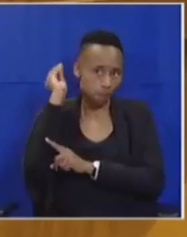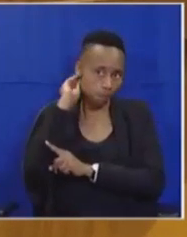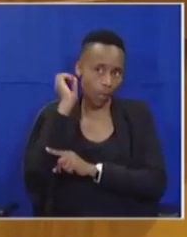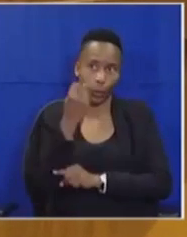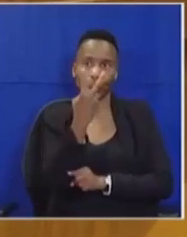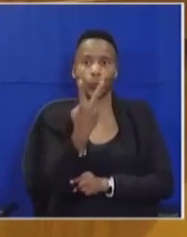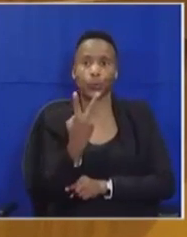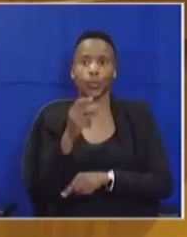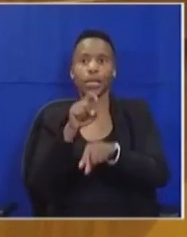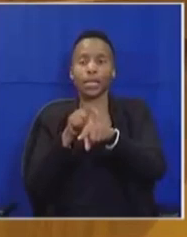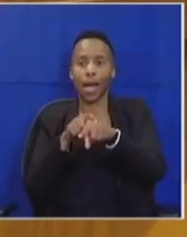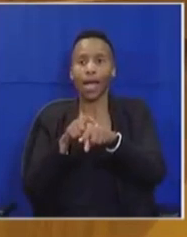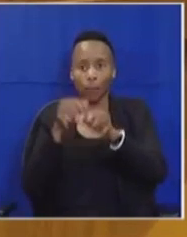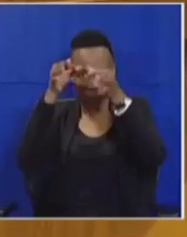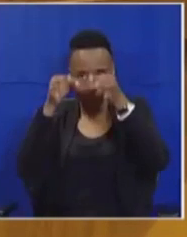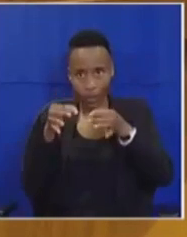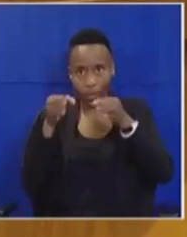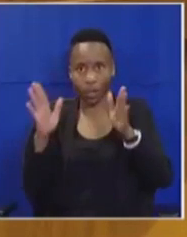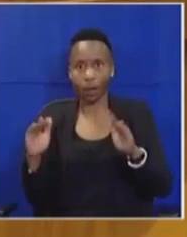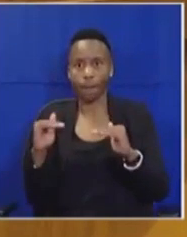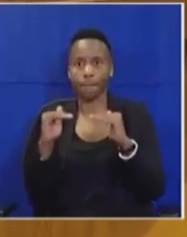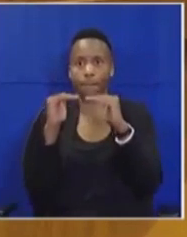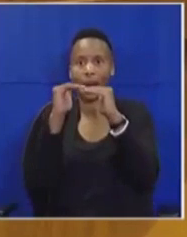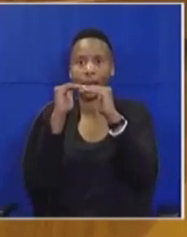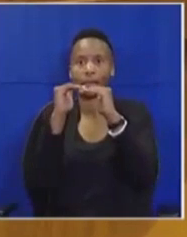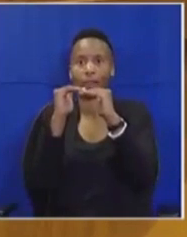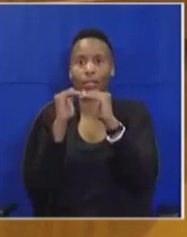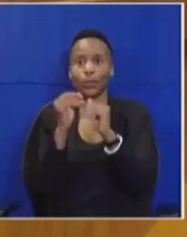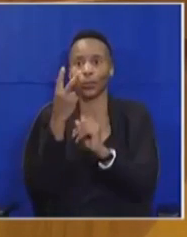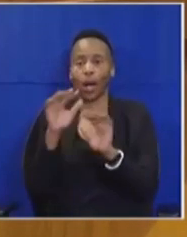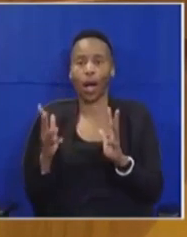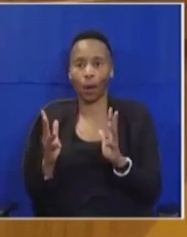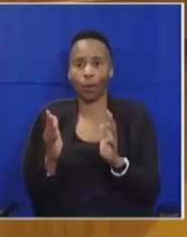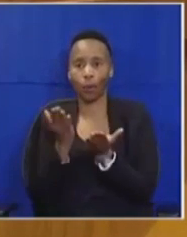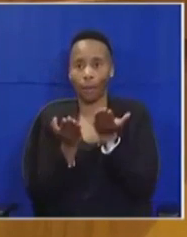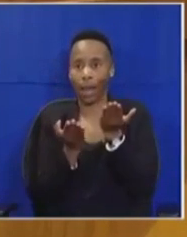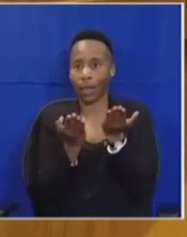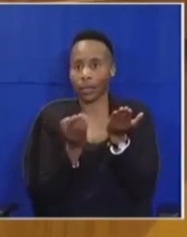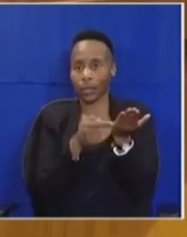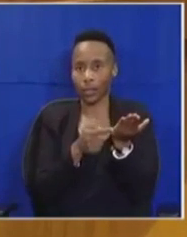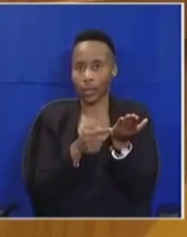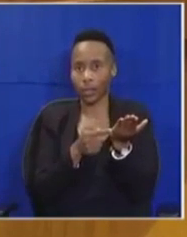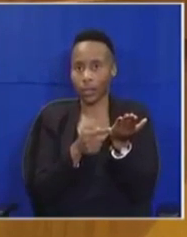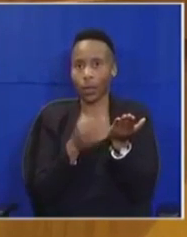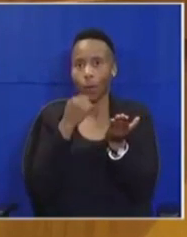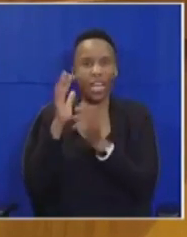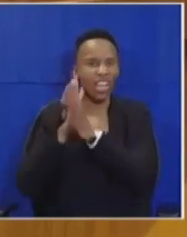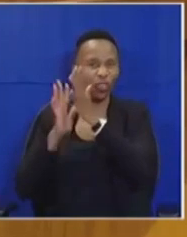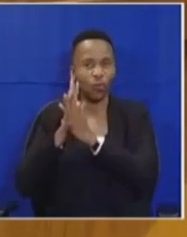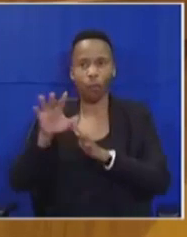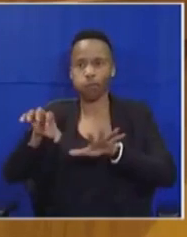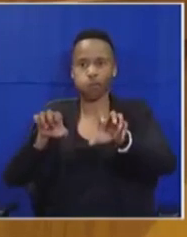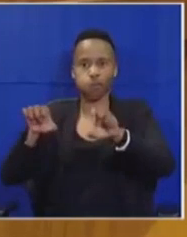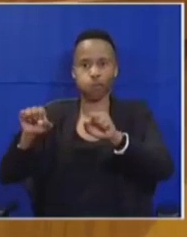such a balance, such things as the history of acquisition of the property, its